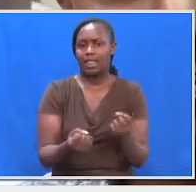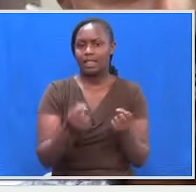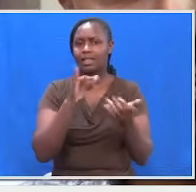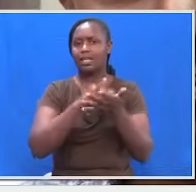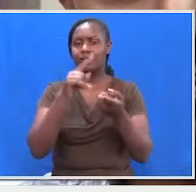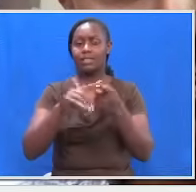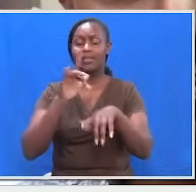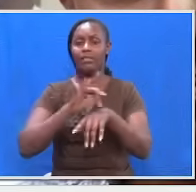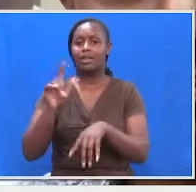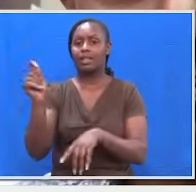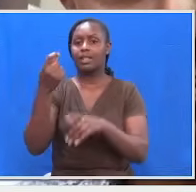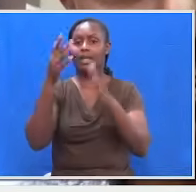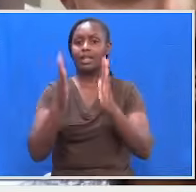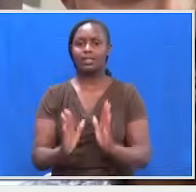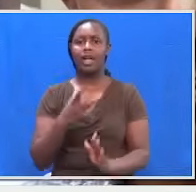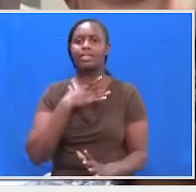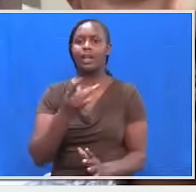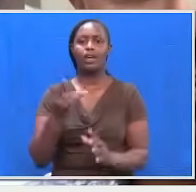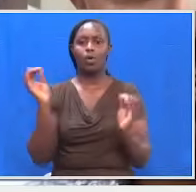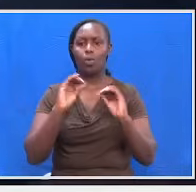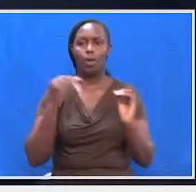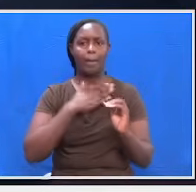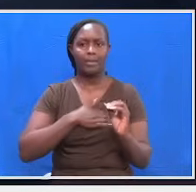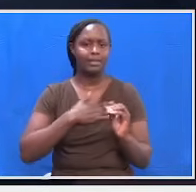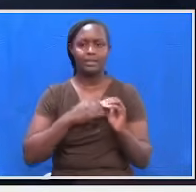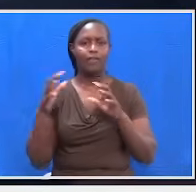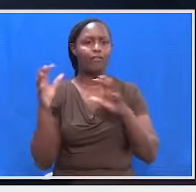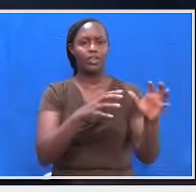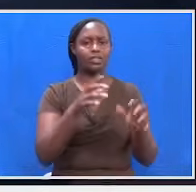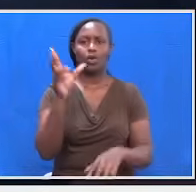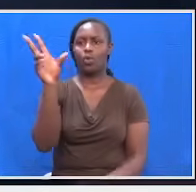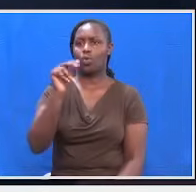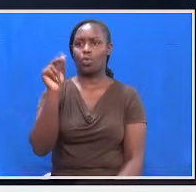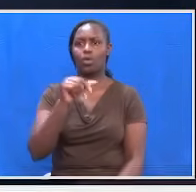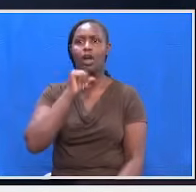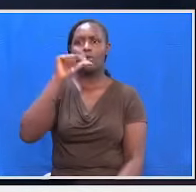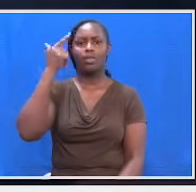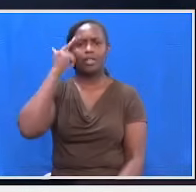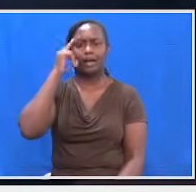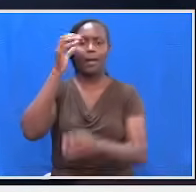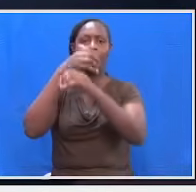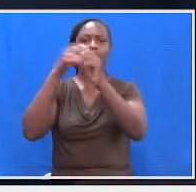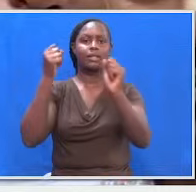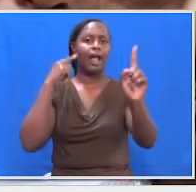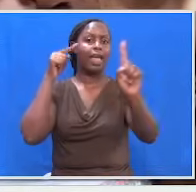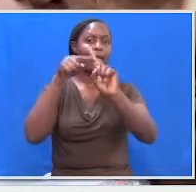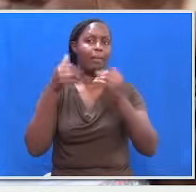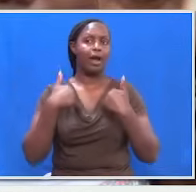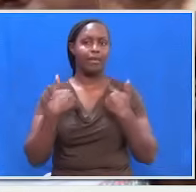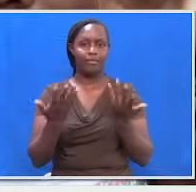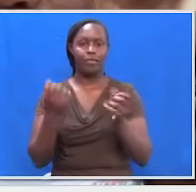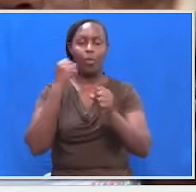Kenya. And they don't like it. Please don't force it down on them. I don't think the president had any intention of ever working with